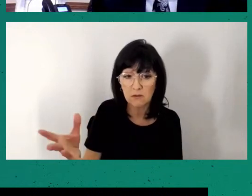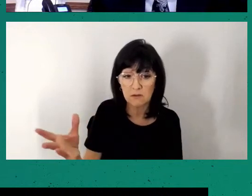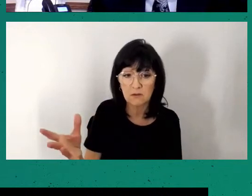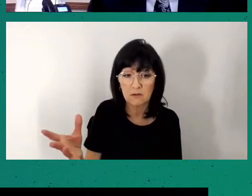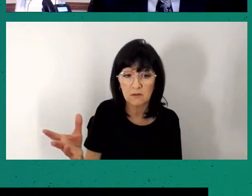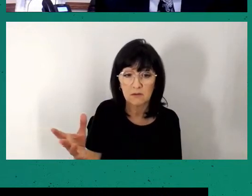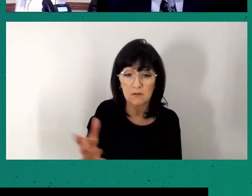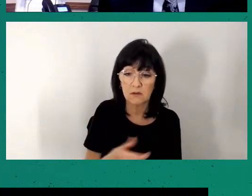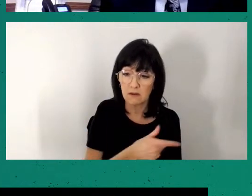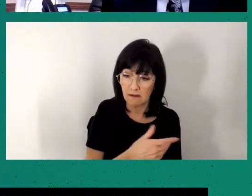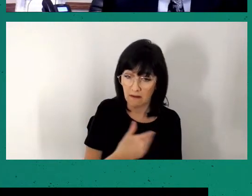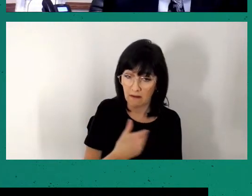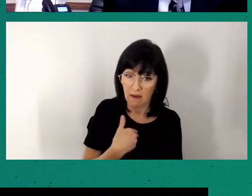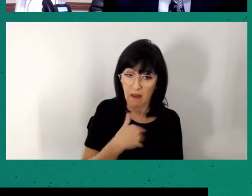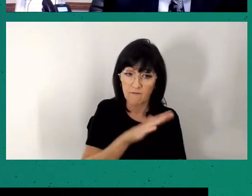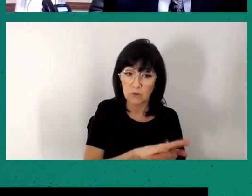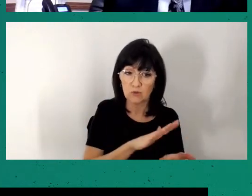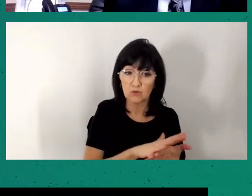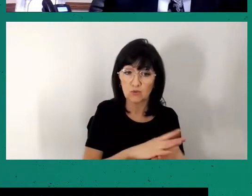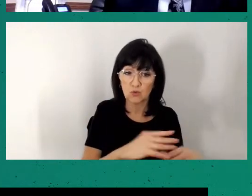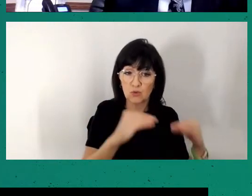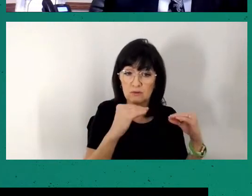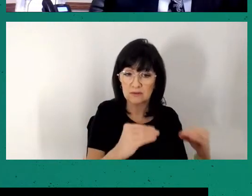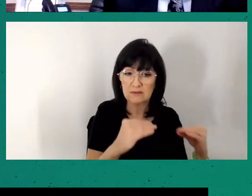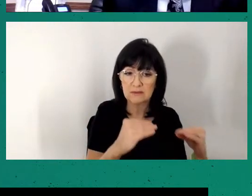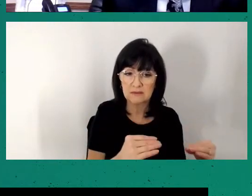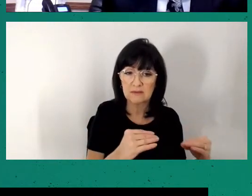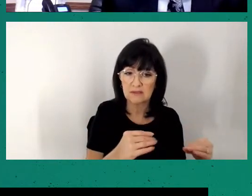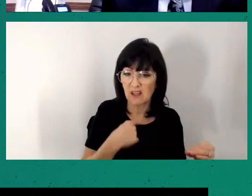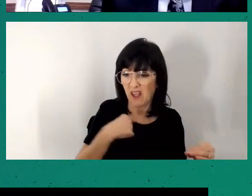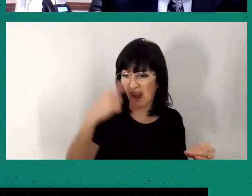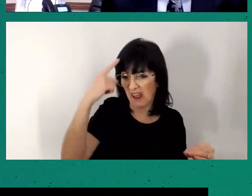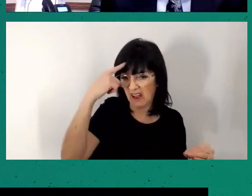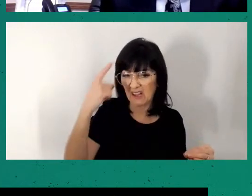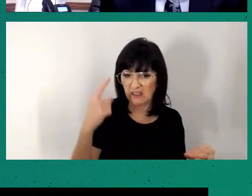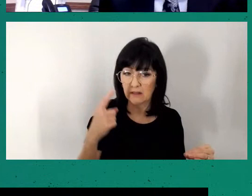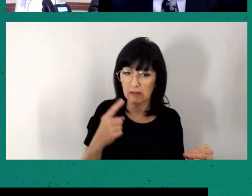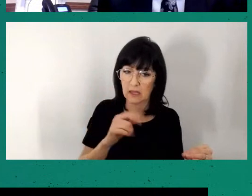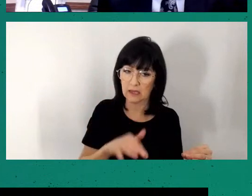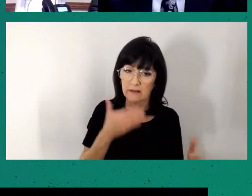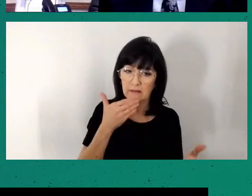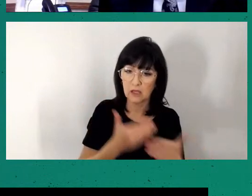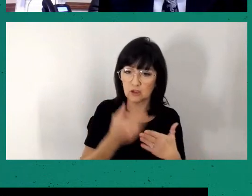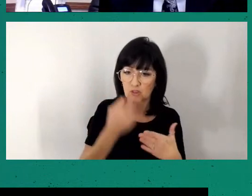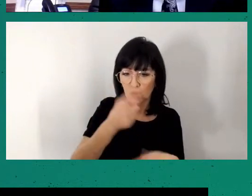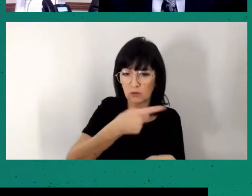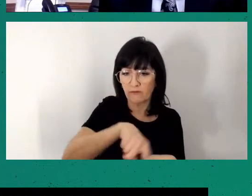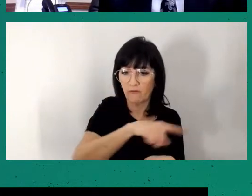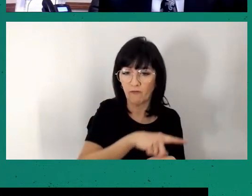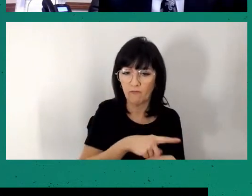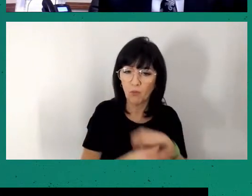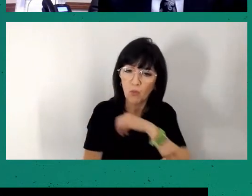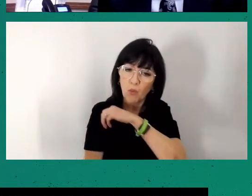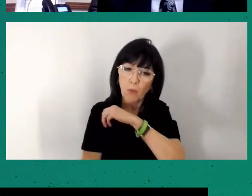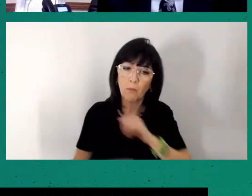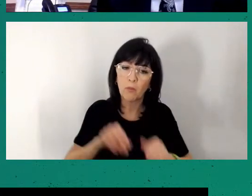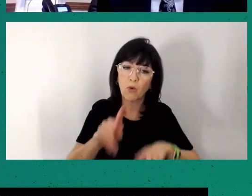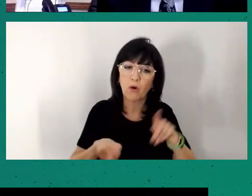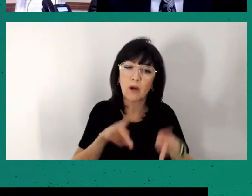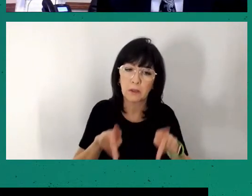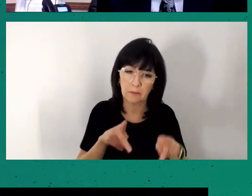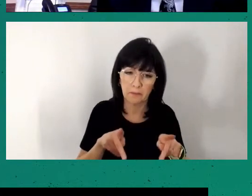his education at the setup by thee. I think it has been an excellent thing for the poor people of color. They will